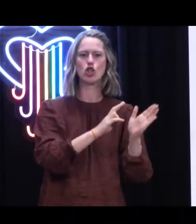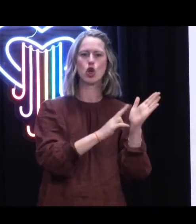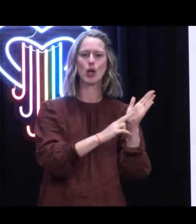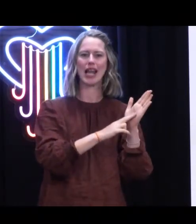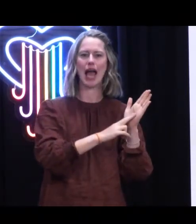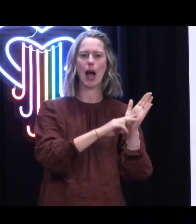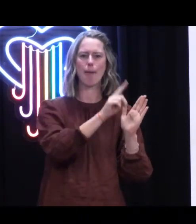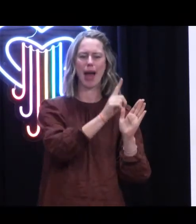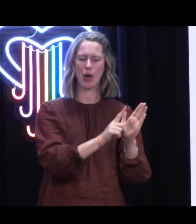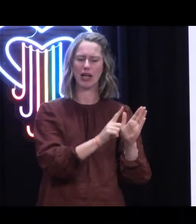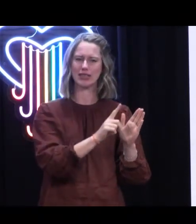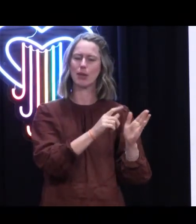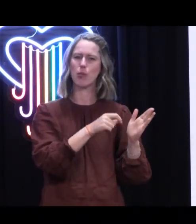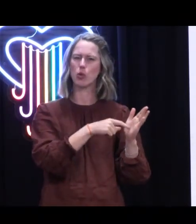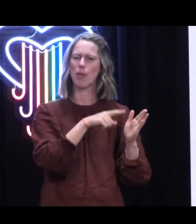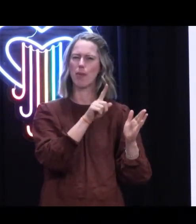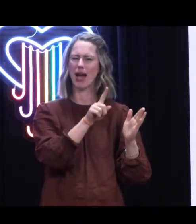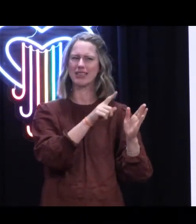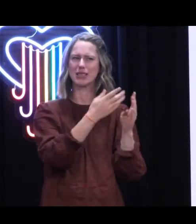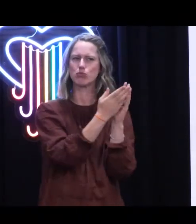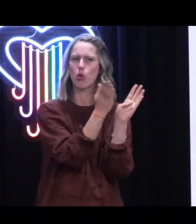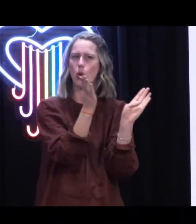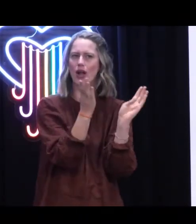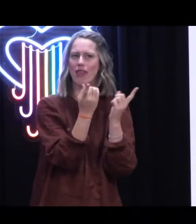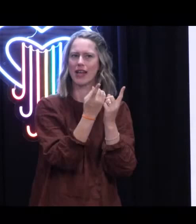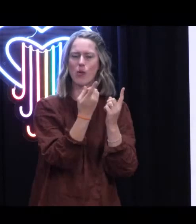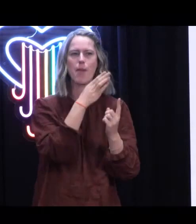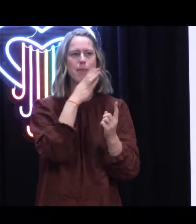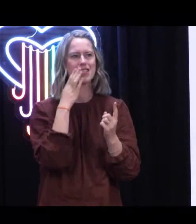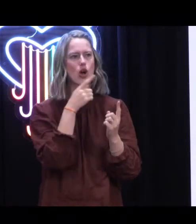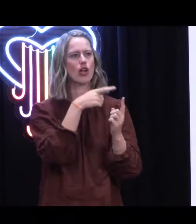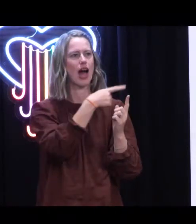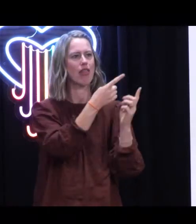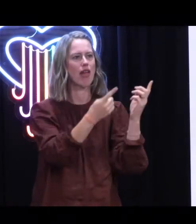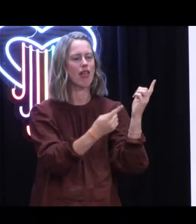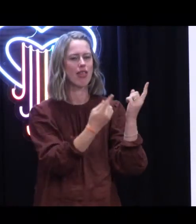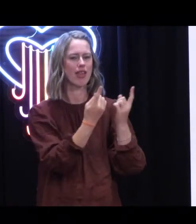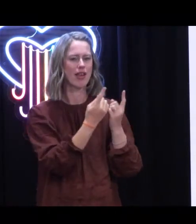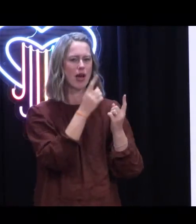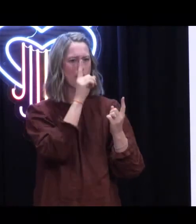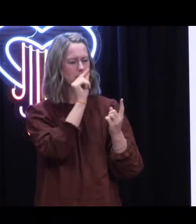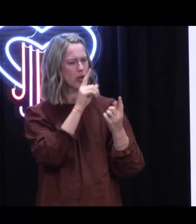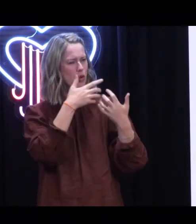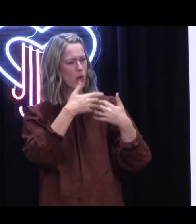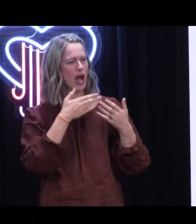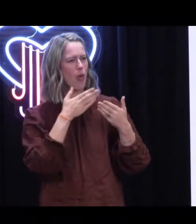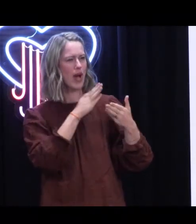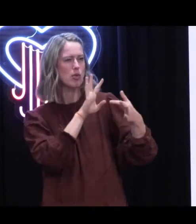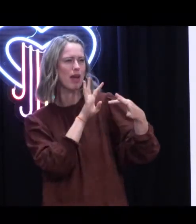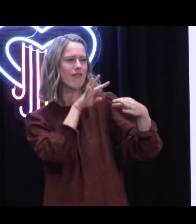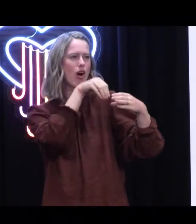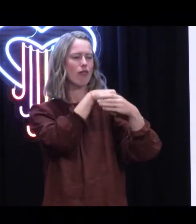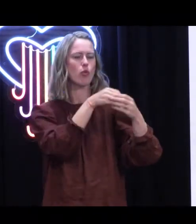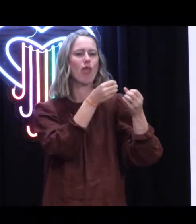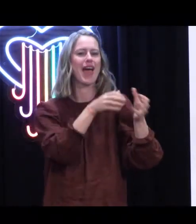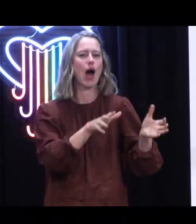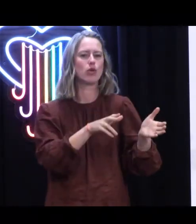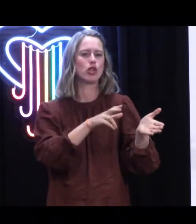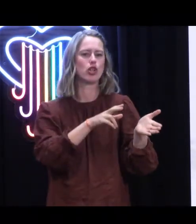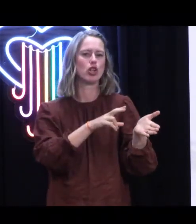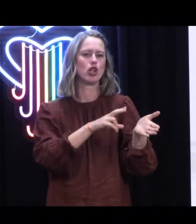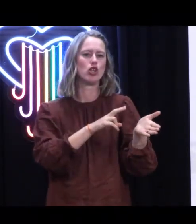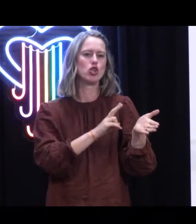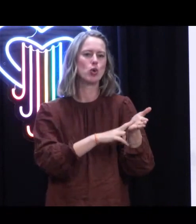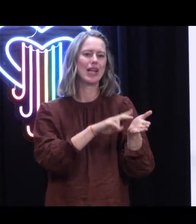Sam mentioned. Aren't we missing out on that, and couldn't we have worked out a way that we could still be part of it without having that